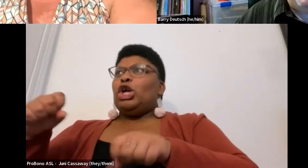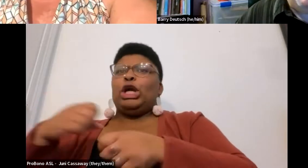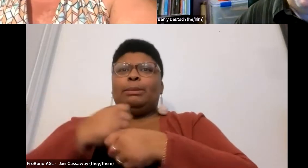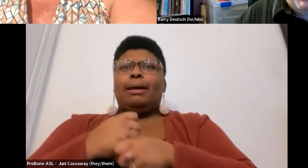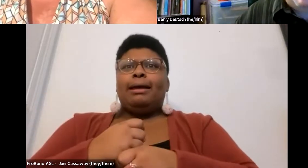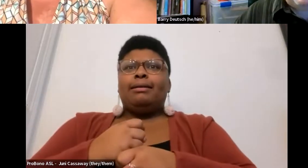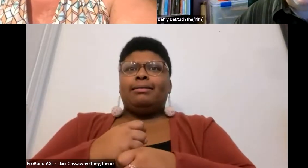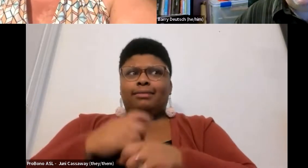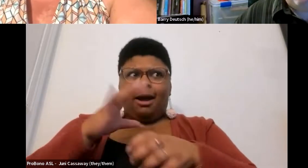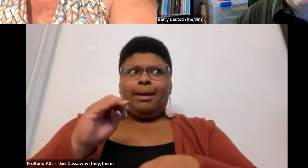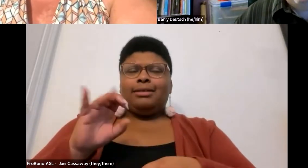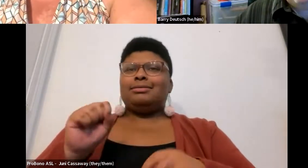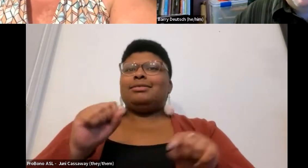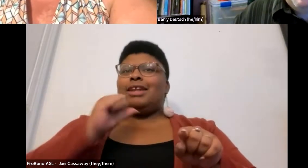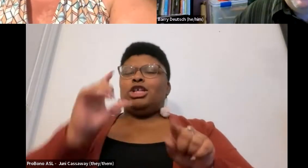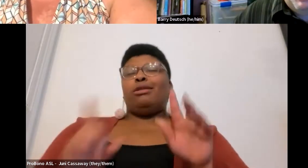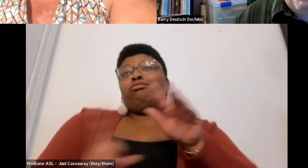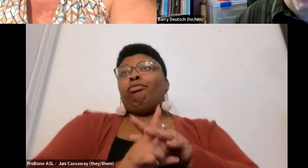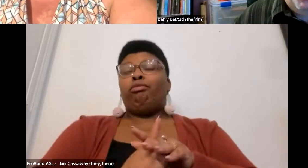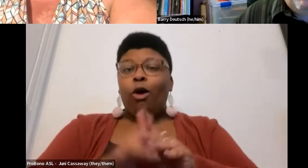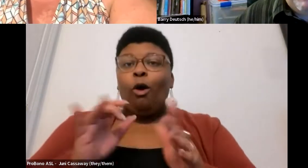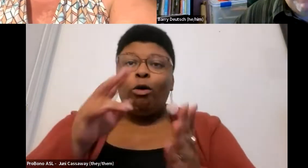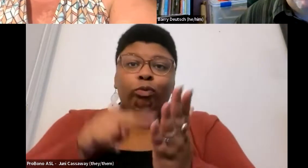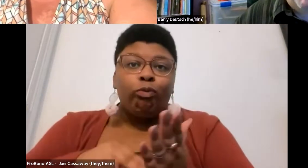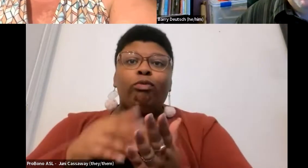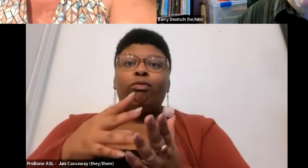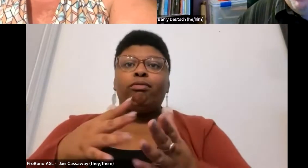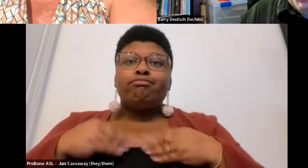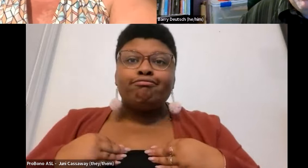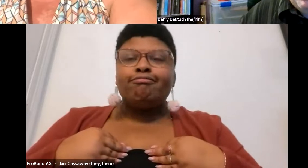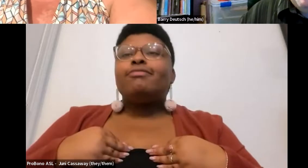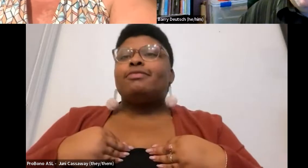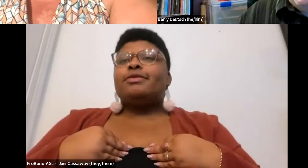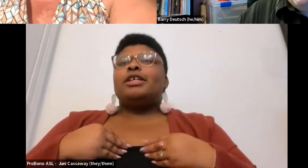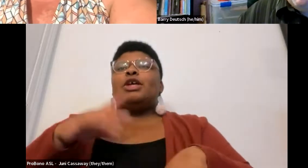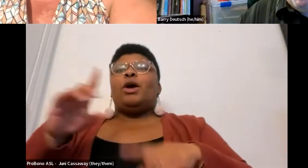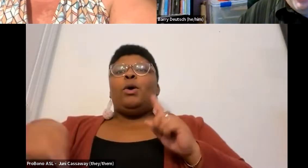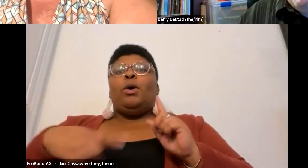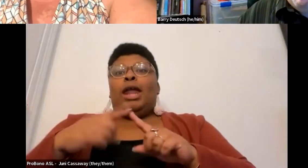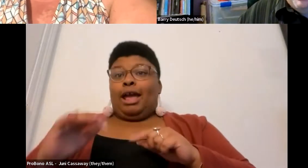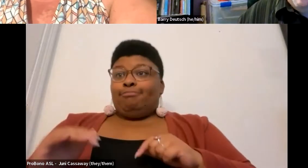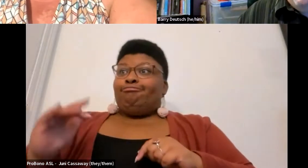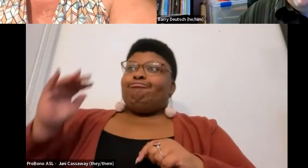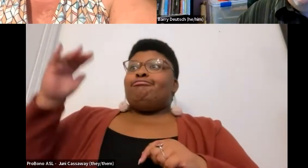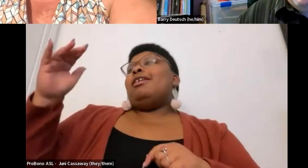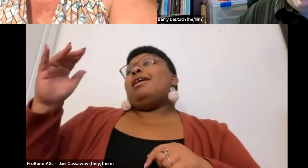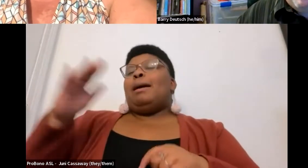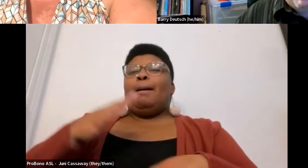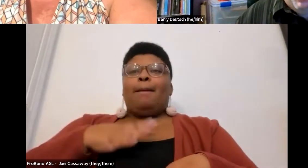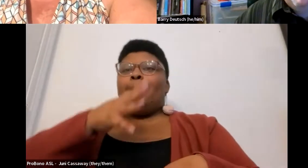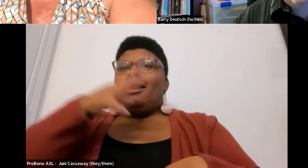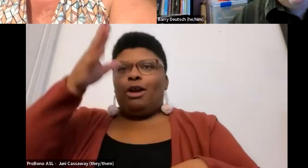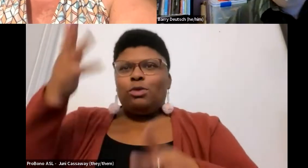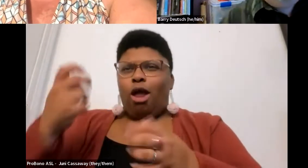appeared. I continued being obsessed as I grew older. When my parents wanted to punish me, they didn't ground me. They would take